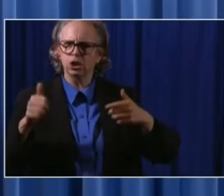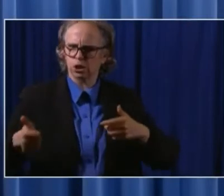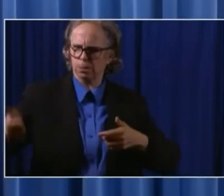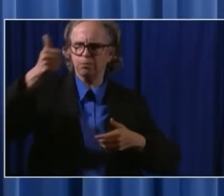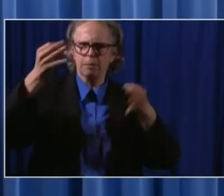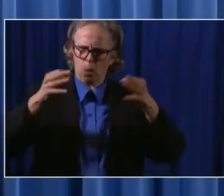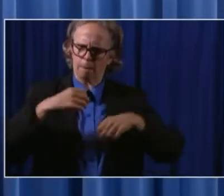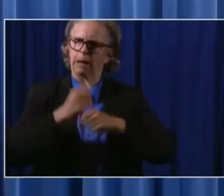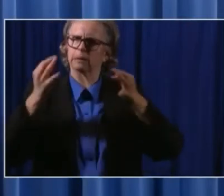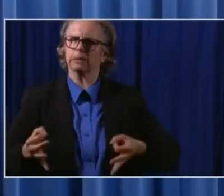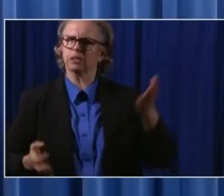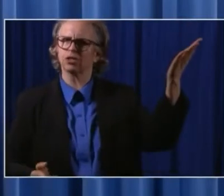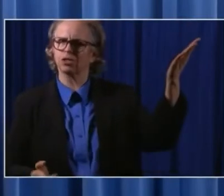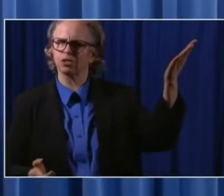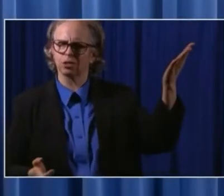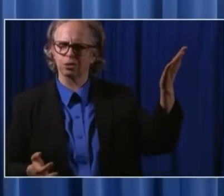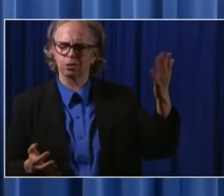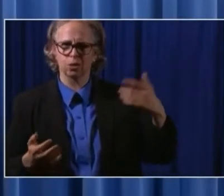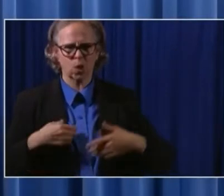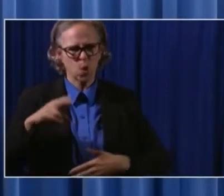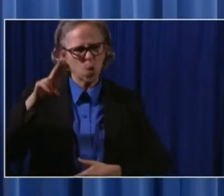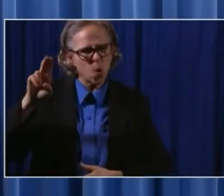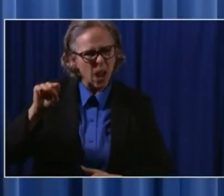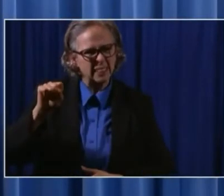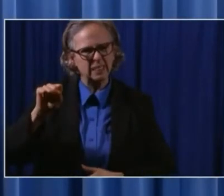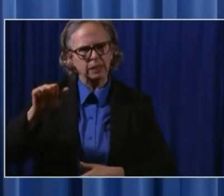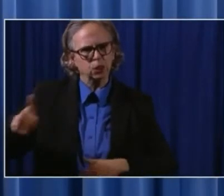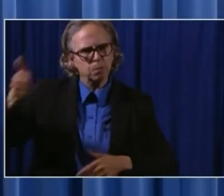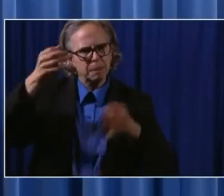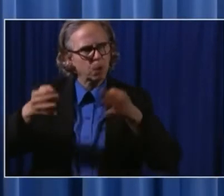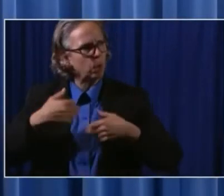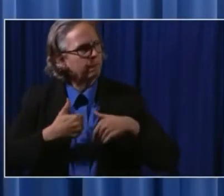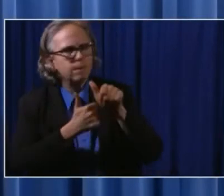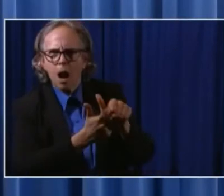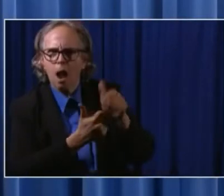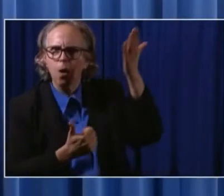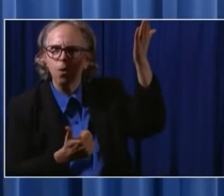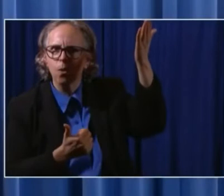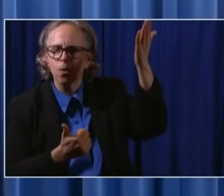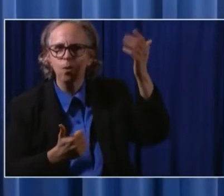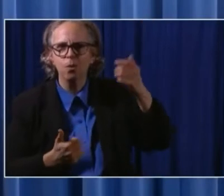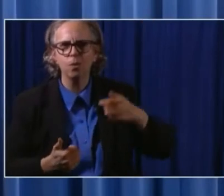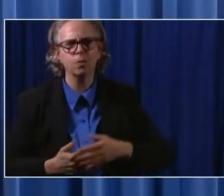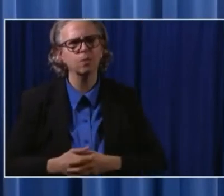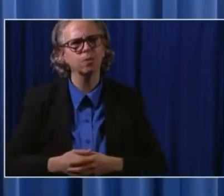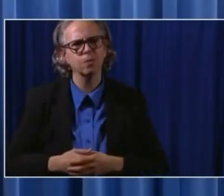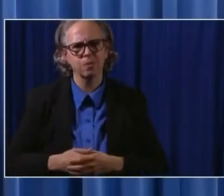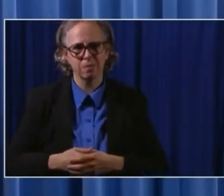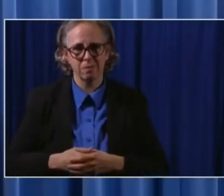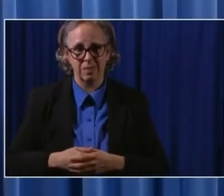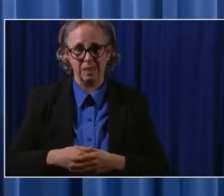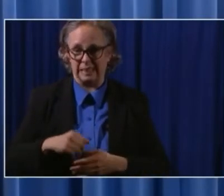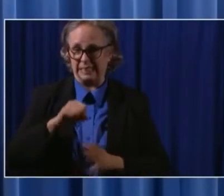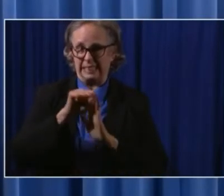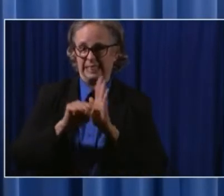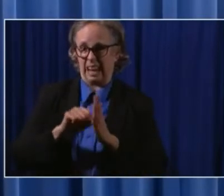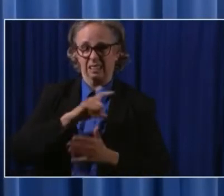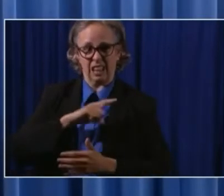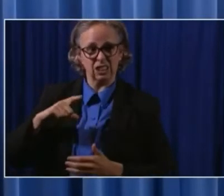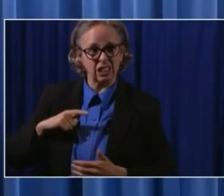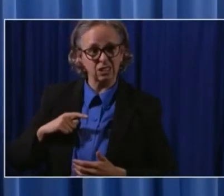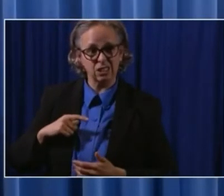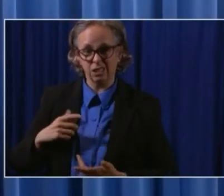So we would have to follow those. But I would think, and I will ask the state legislature, judiciary committees, appropriate